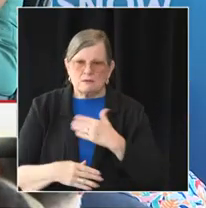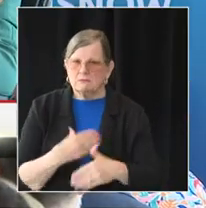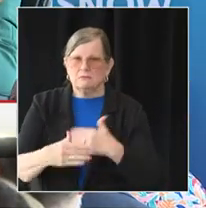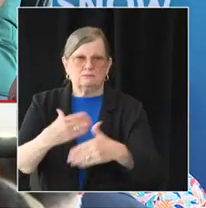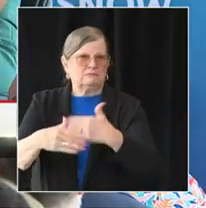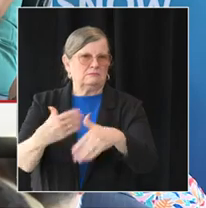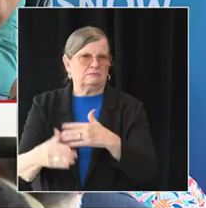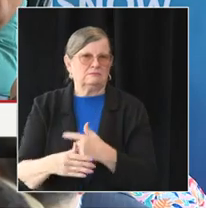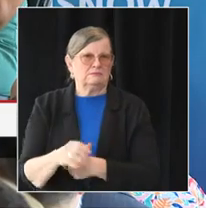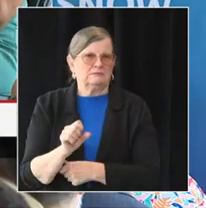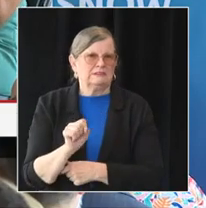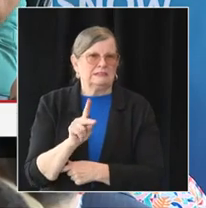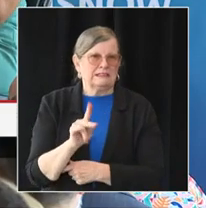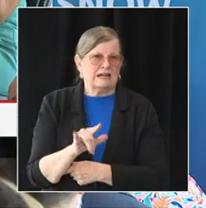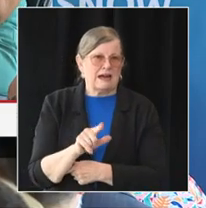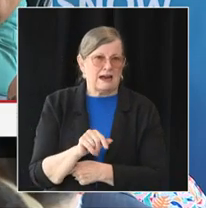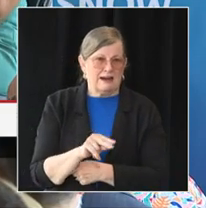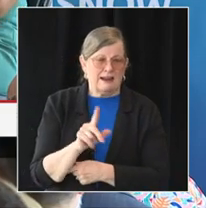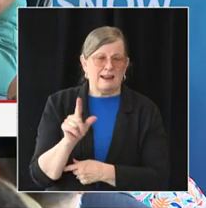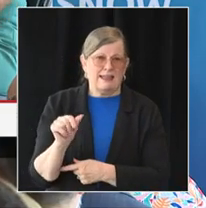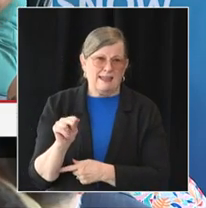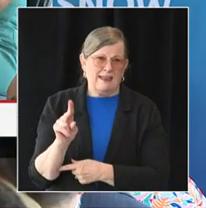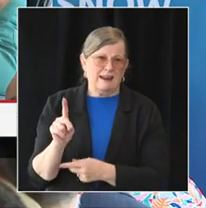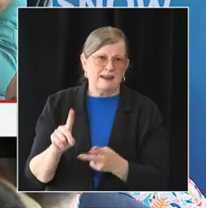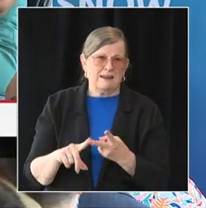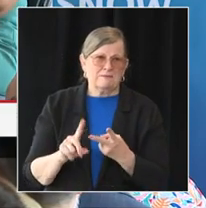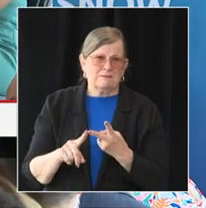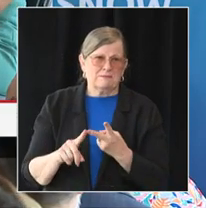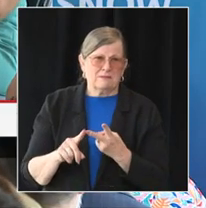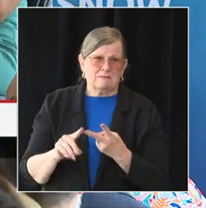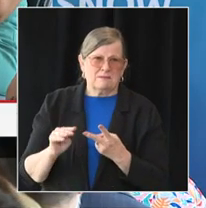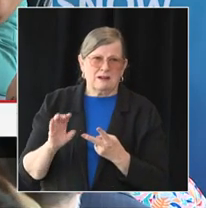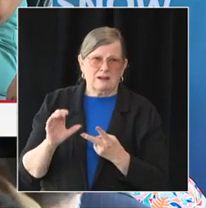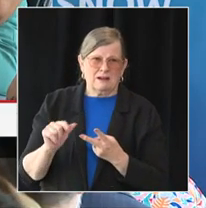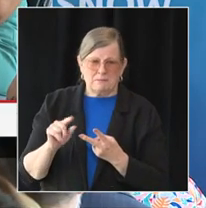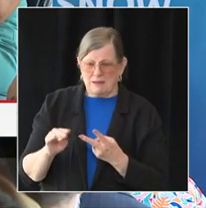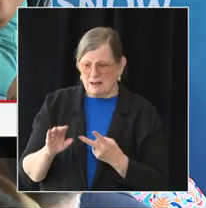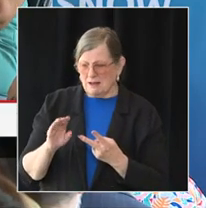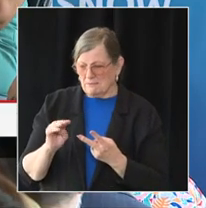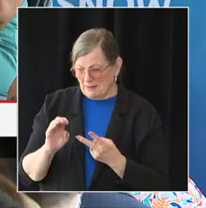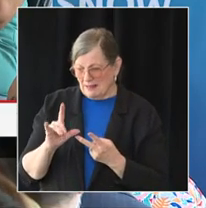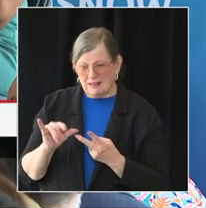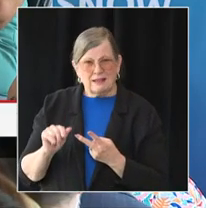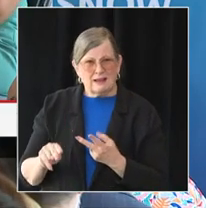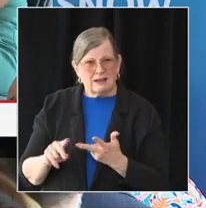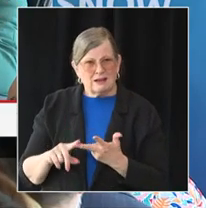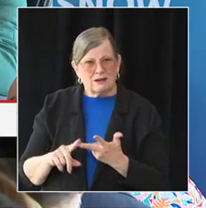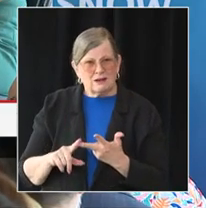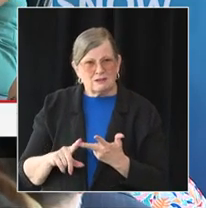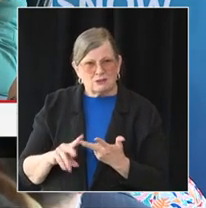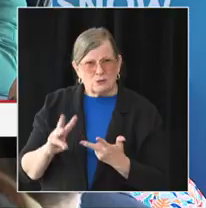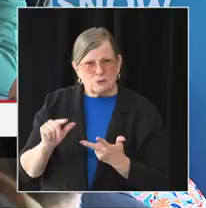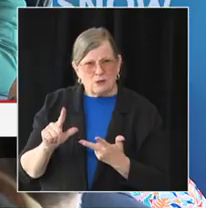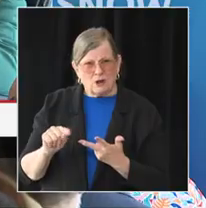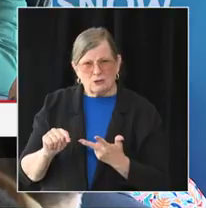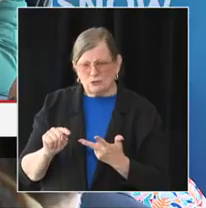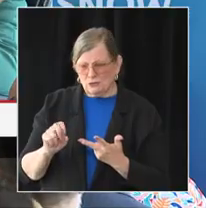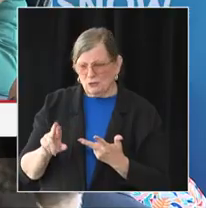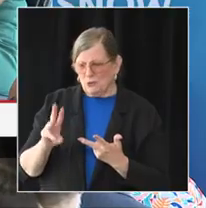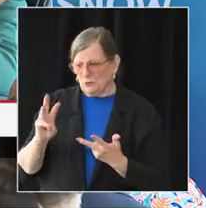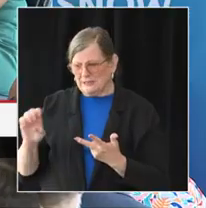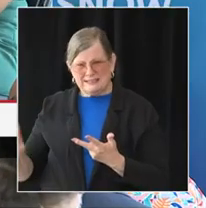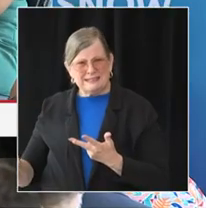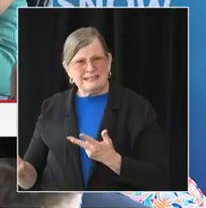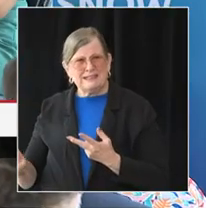Walter Reed in Ward 4. So, what would you say have been the key factors to advancing